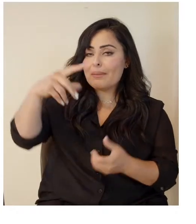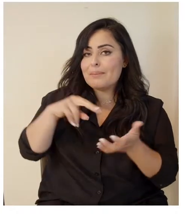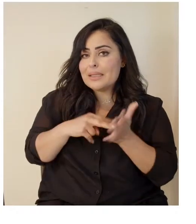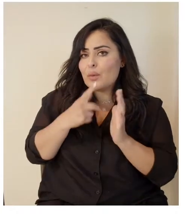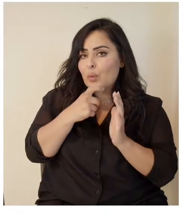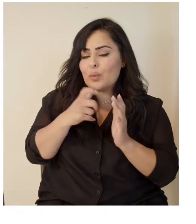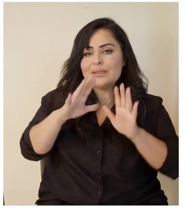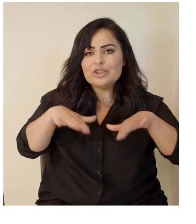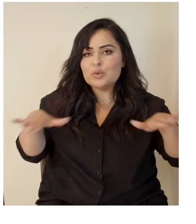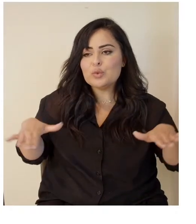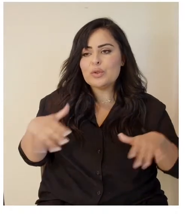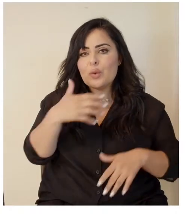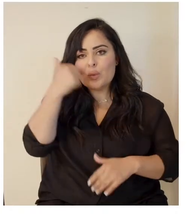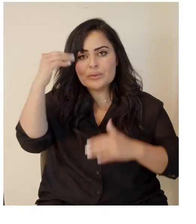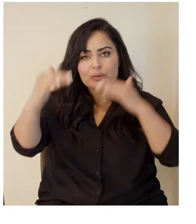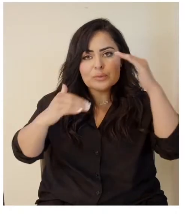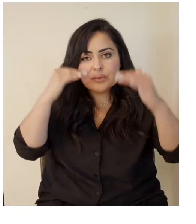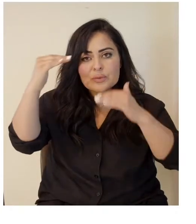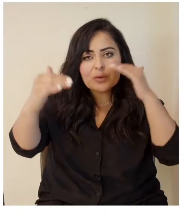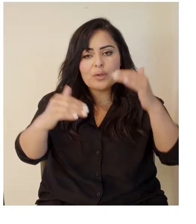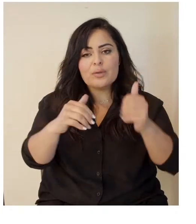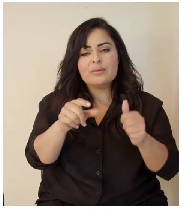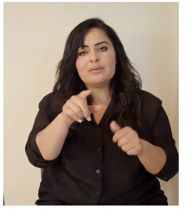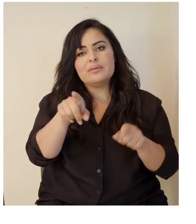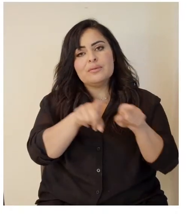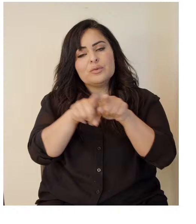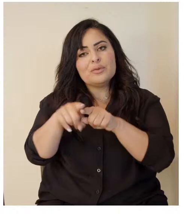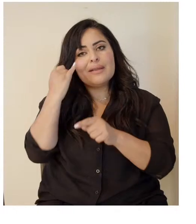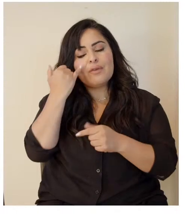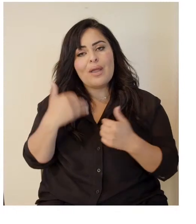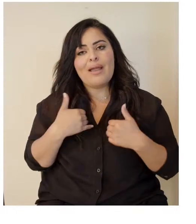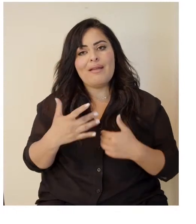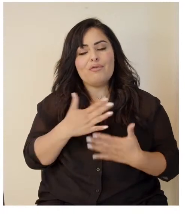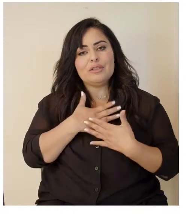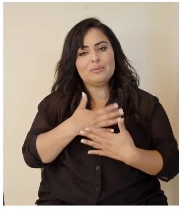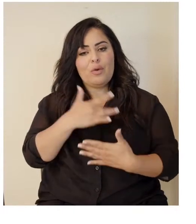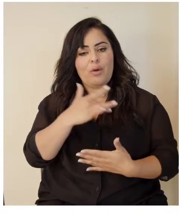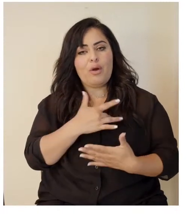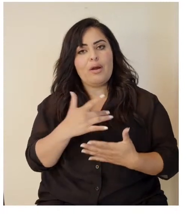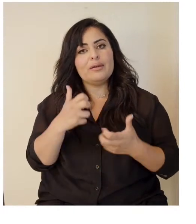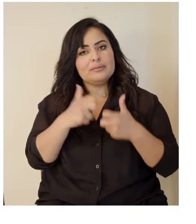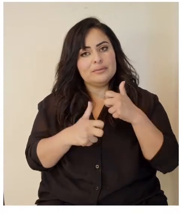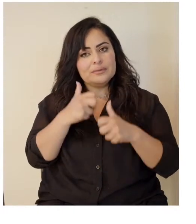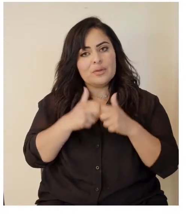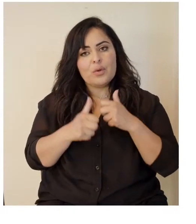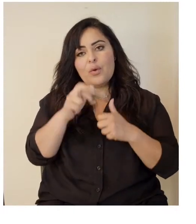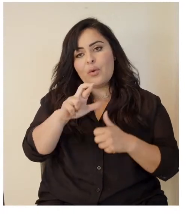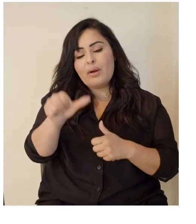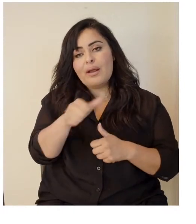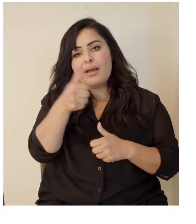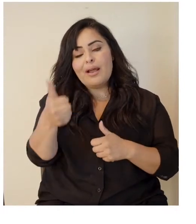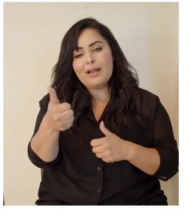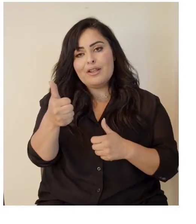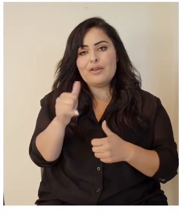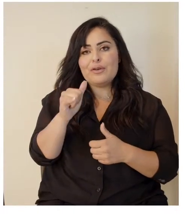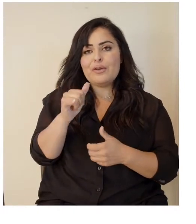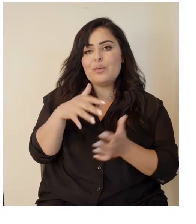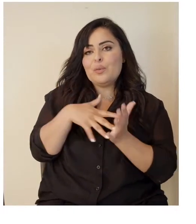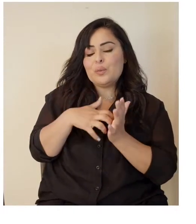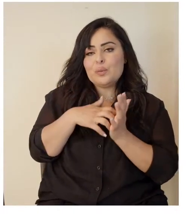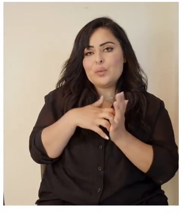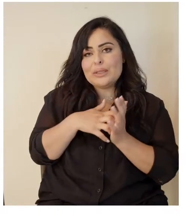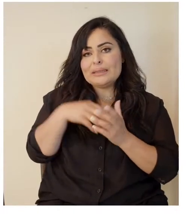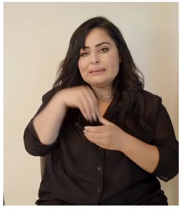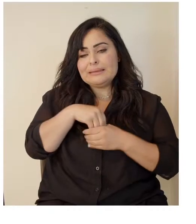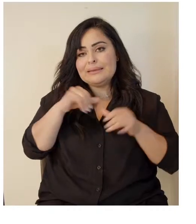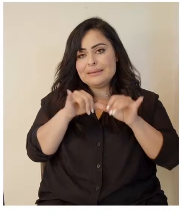children, the elderly, those with respiratory and heart conditions, and people with compromised immune systems. They may have worse